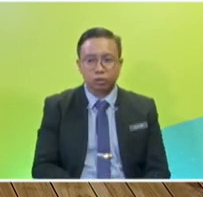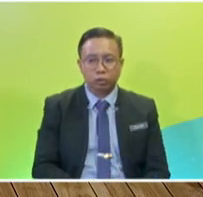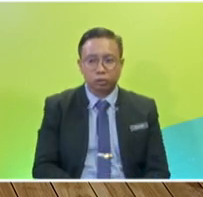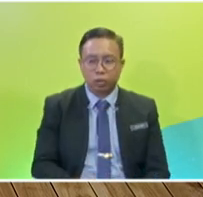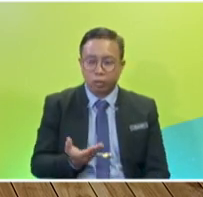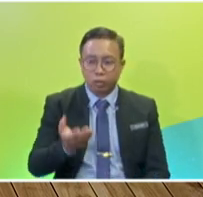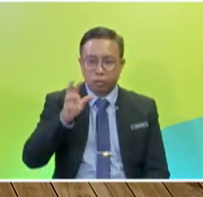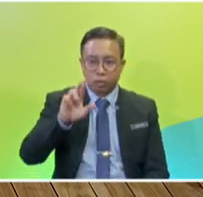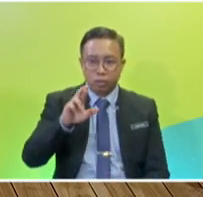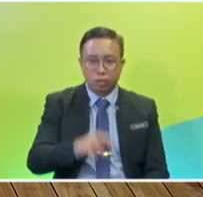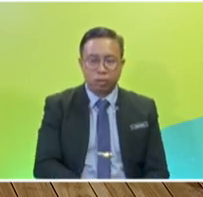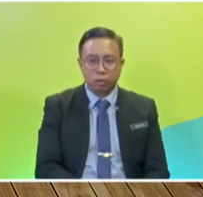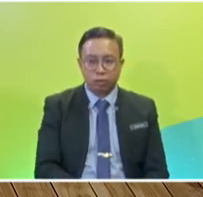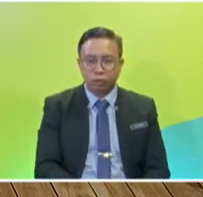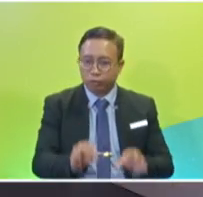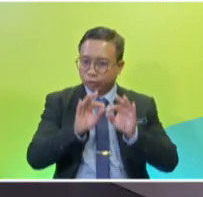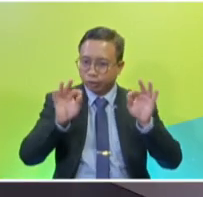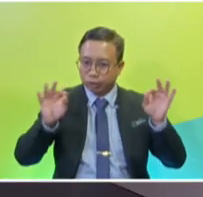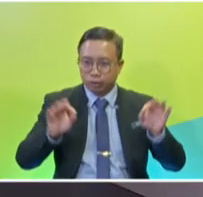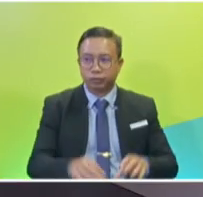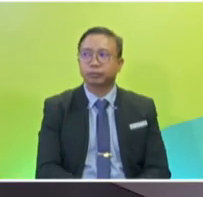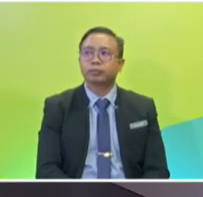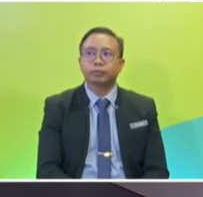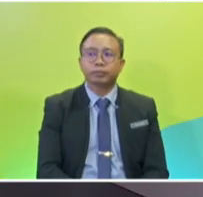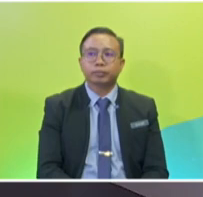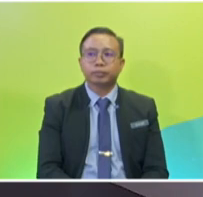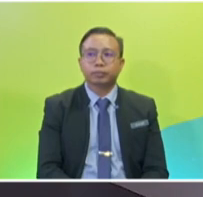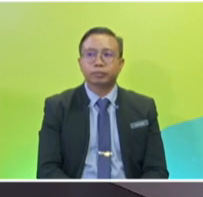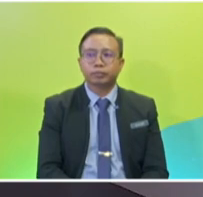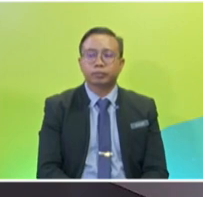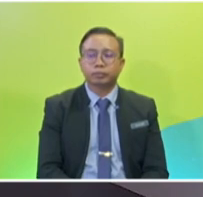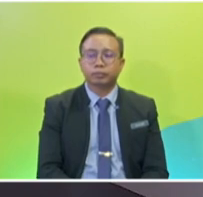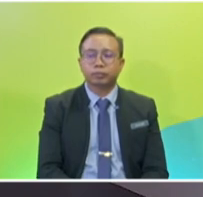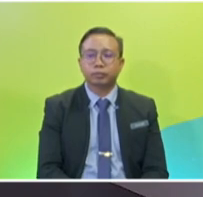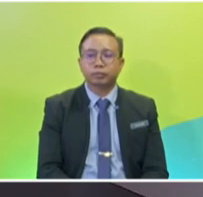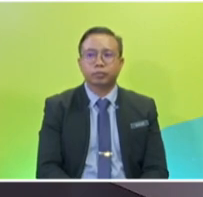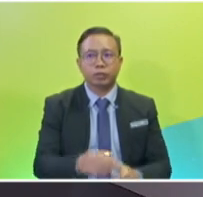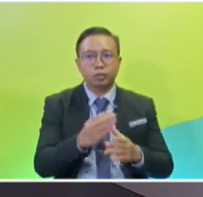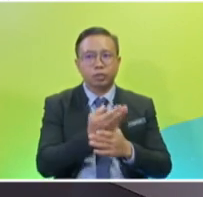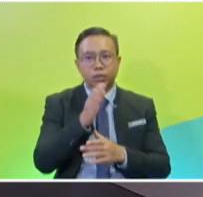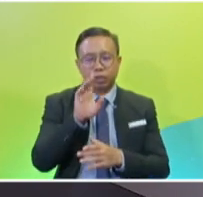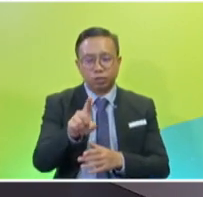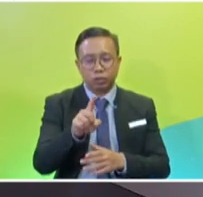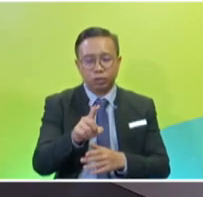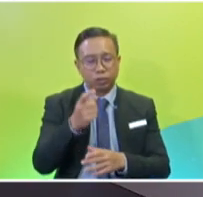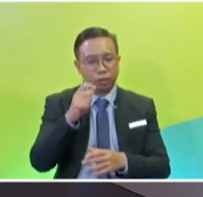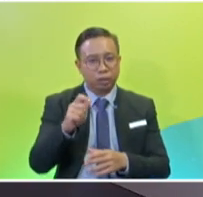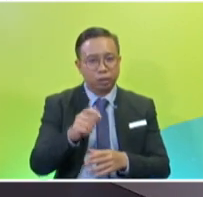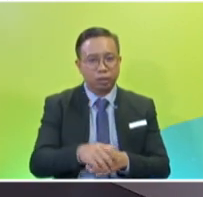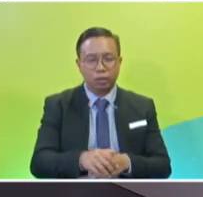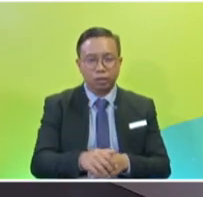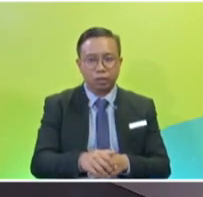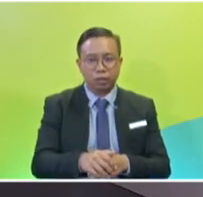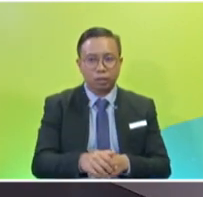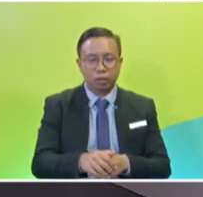their sentences. Yep. All right. Just by sharing you the technique that I did just